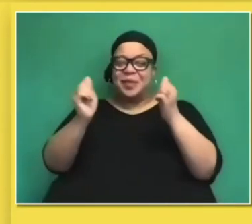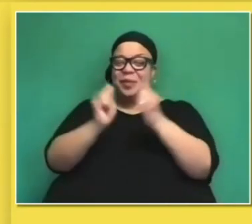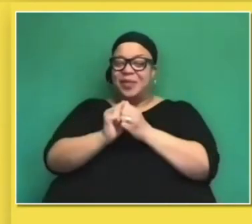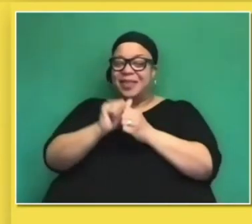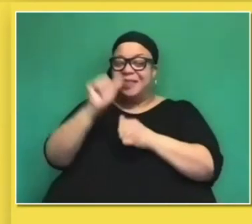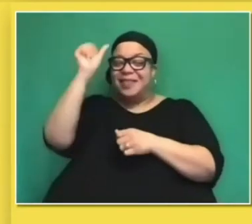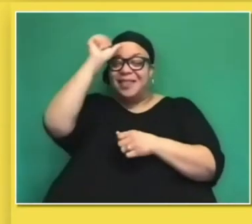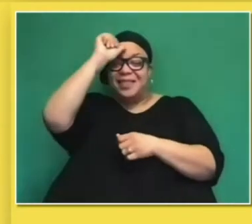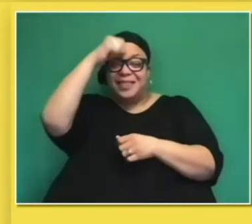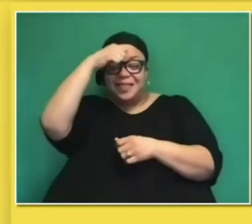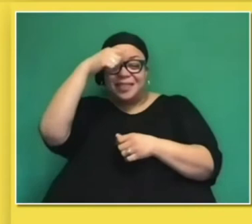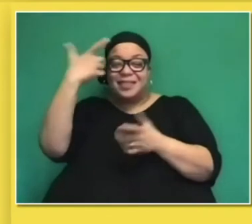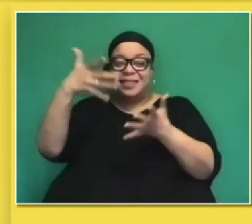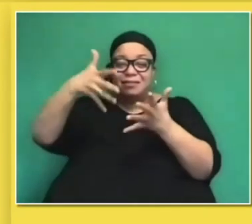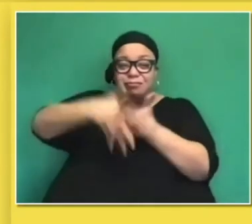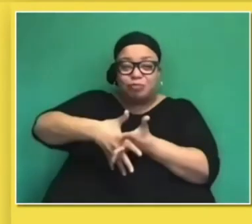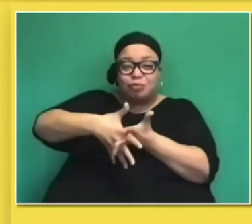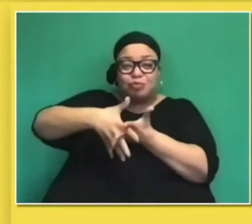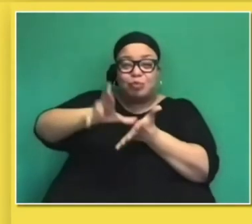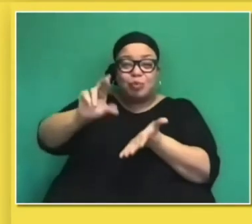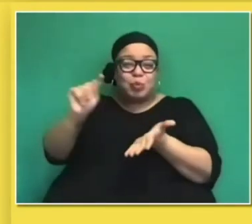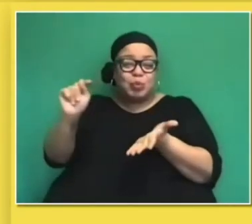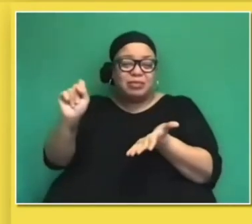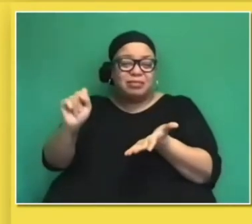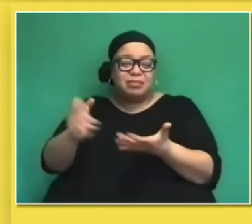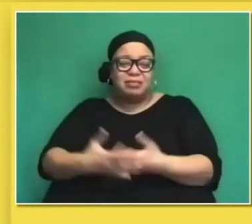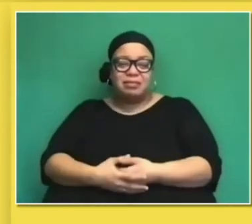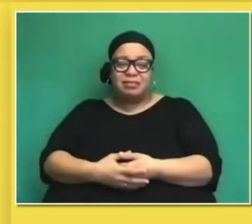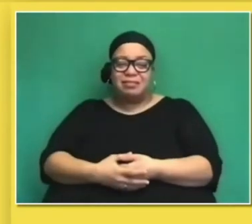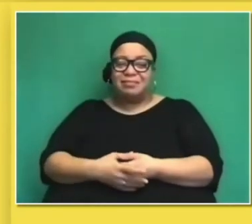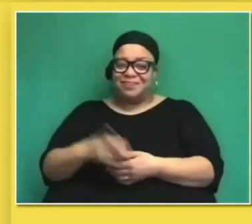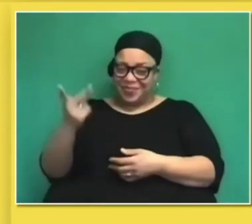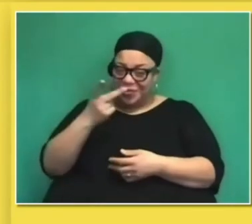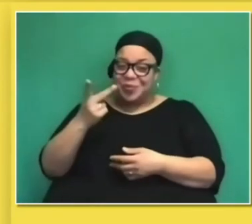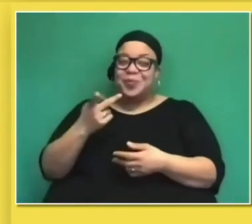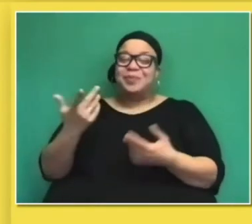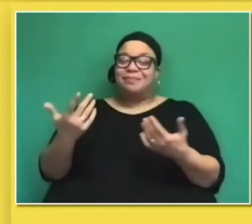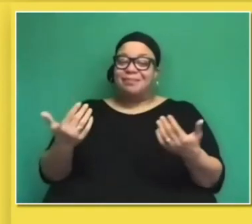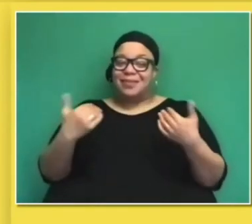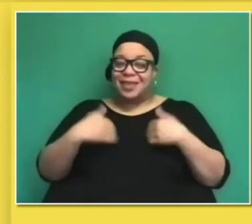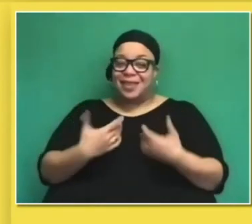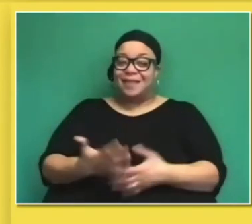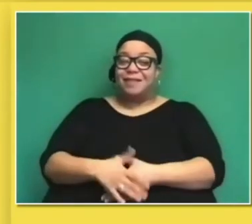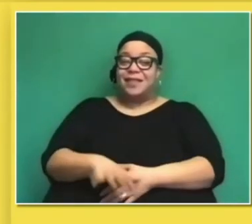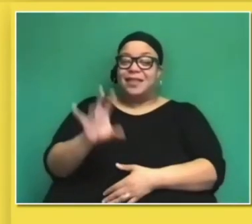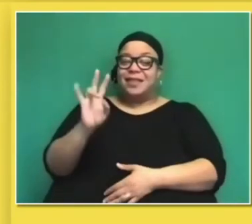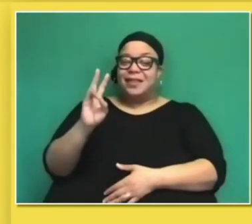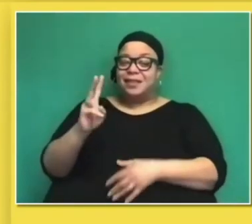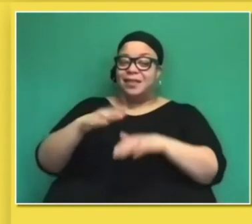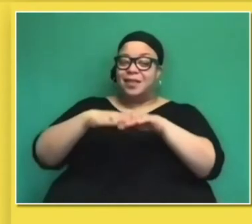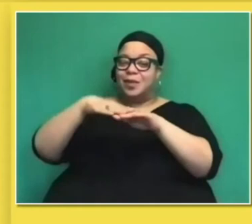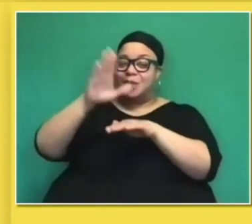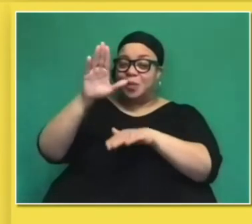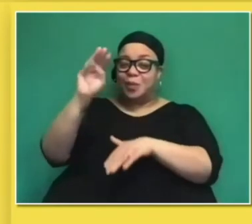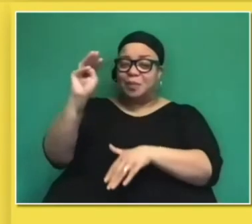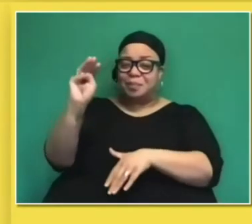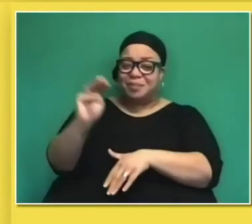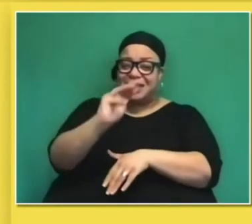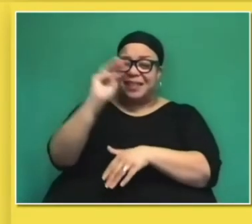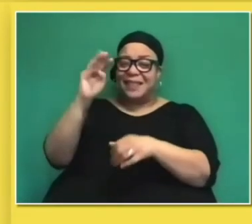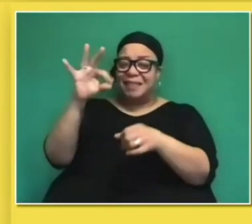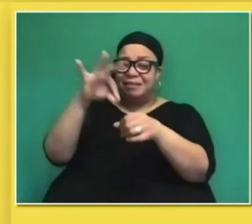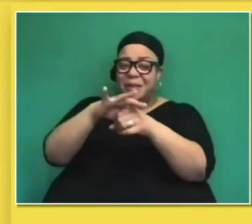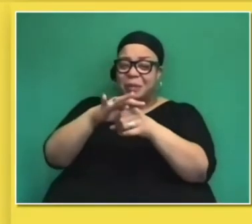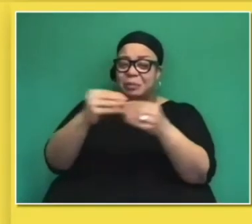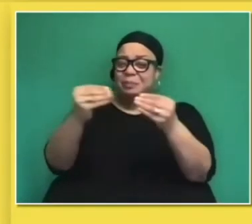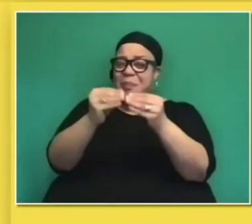have gotten 72 plus million votes, more than any time in history. Think about that. In